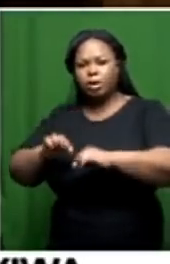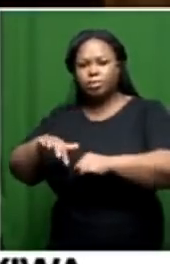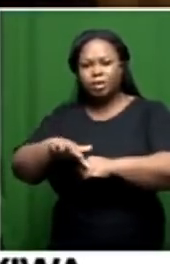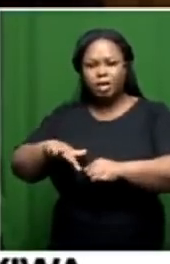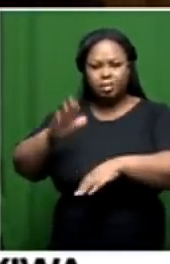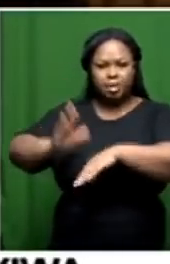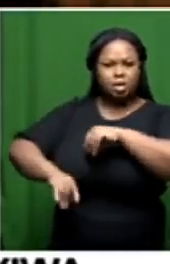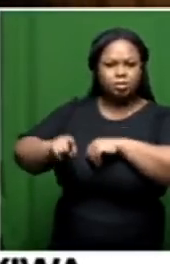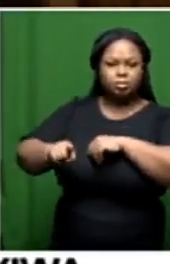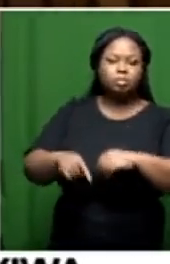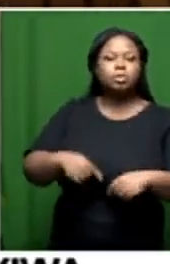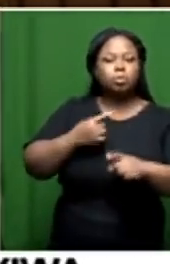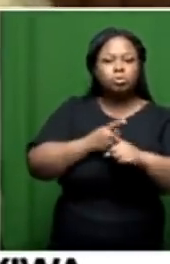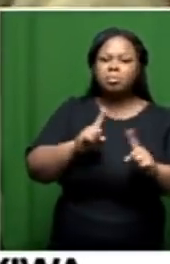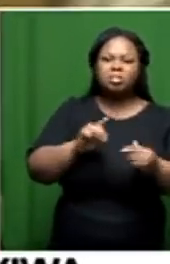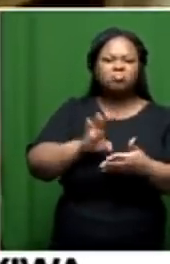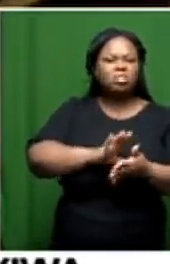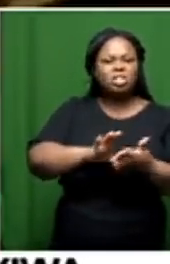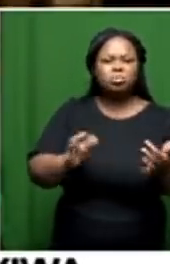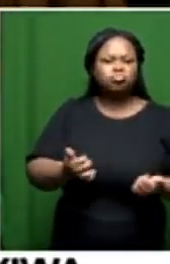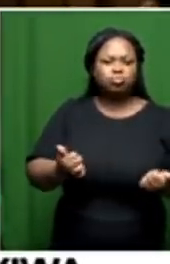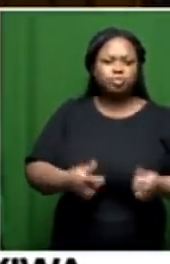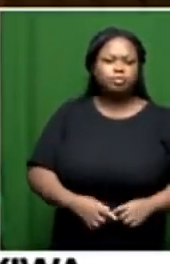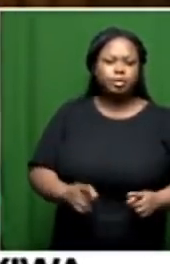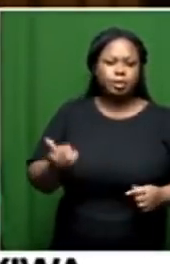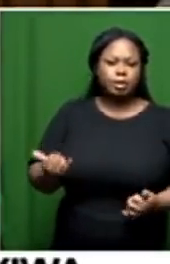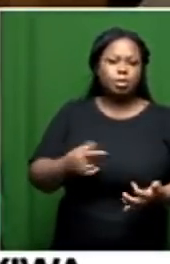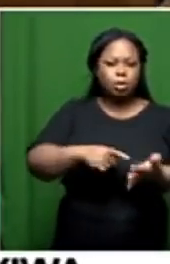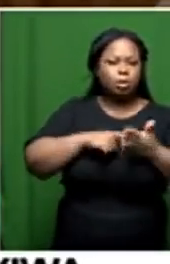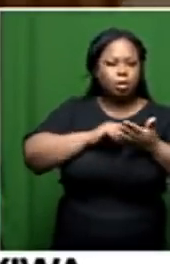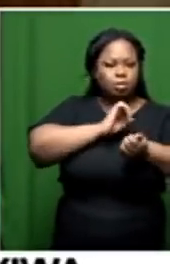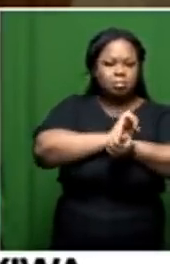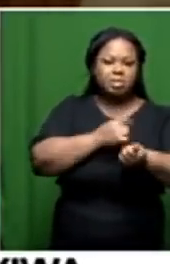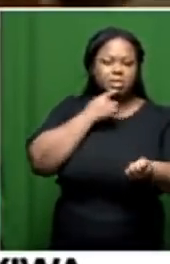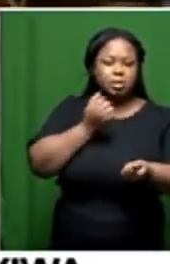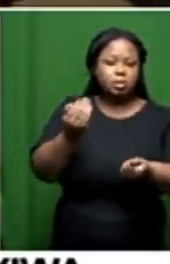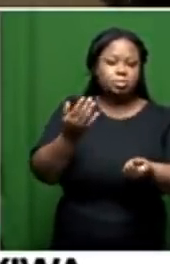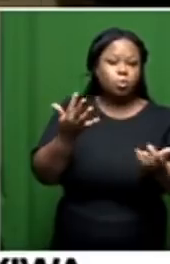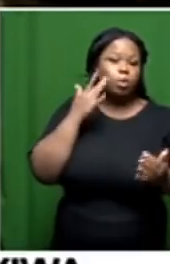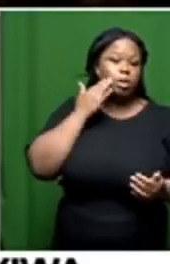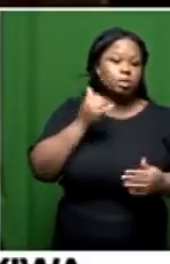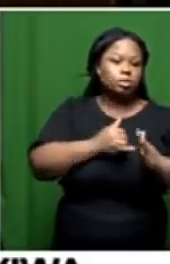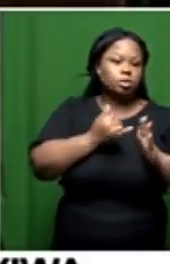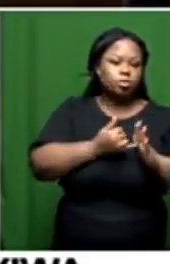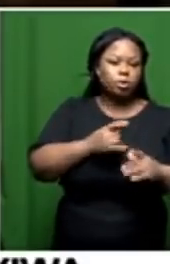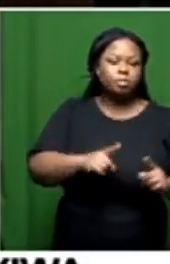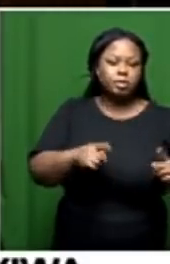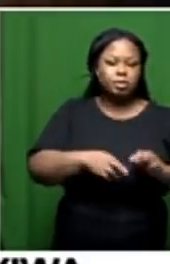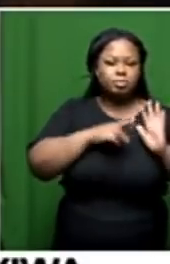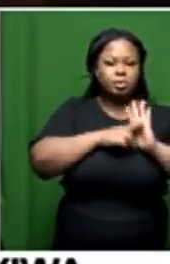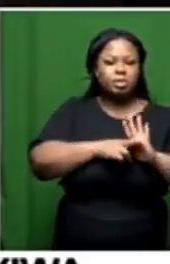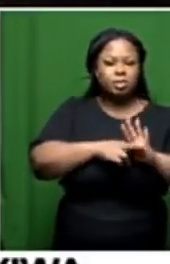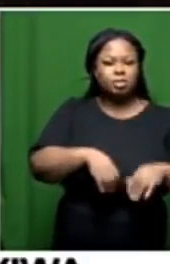charge, but that the charge had been cancelled. The warrant is understood to have been issued in January.